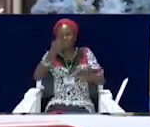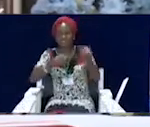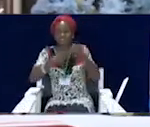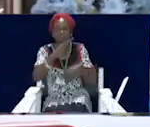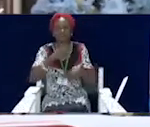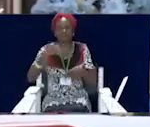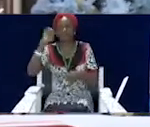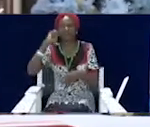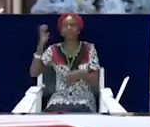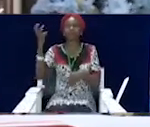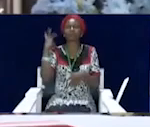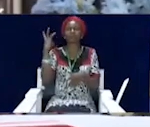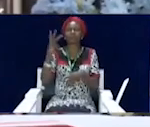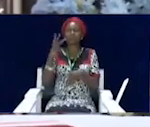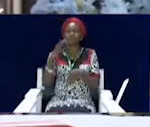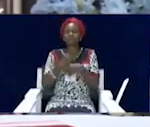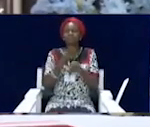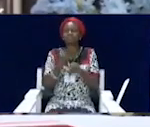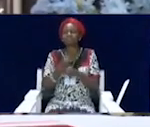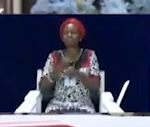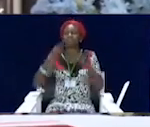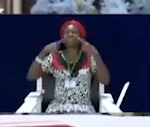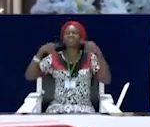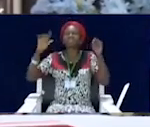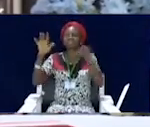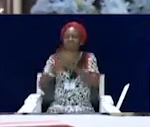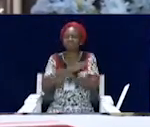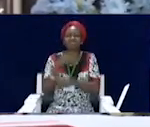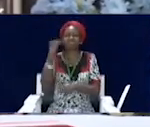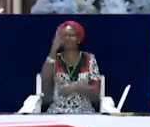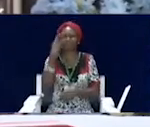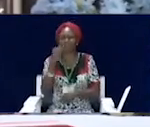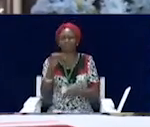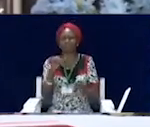was making announcements and